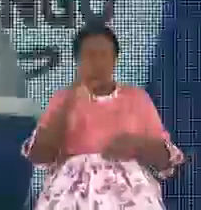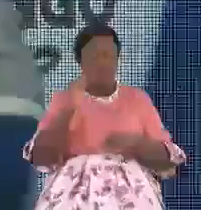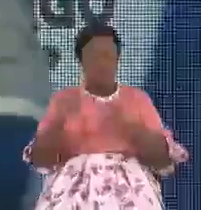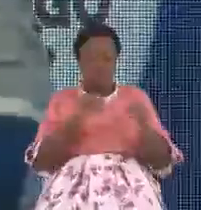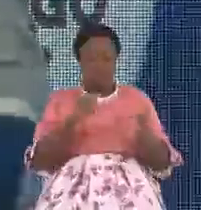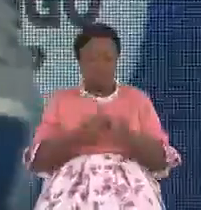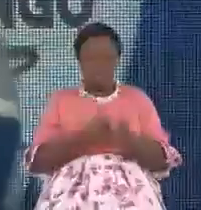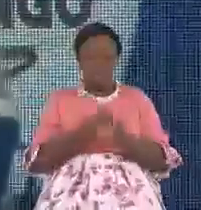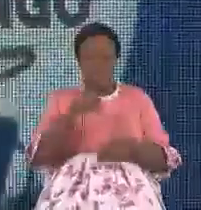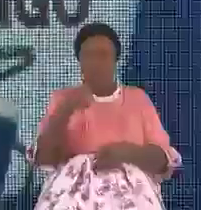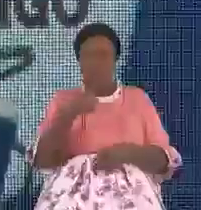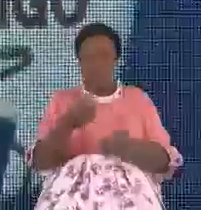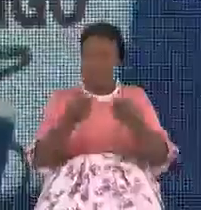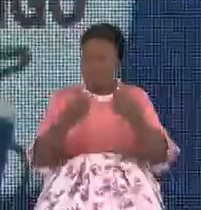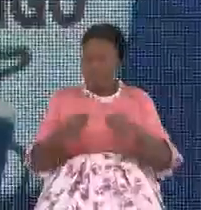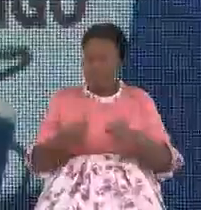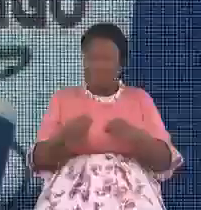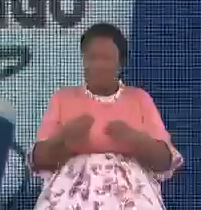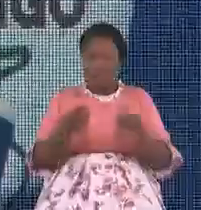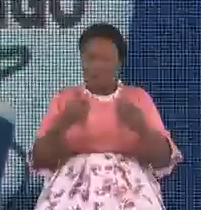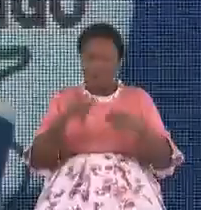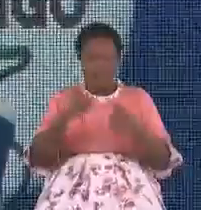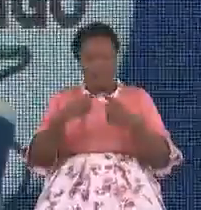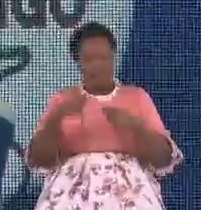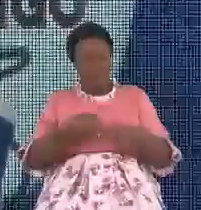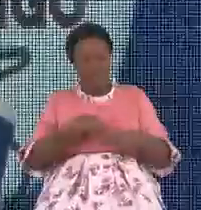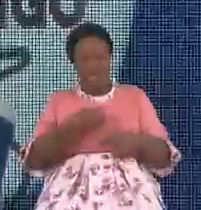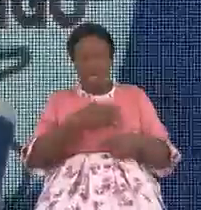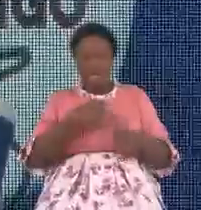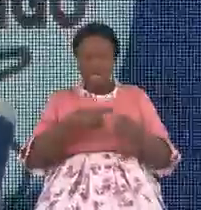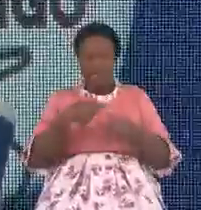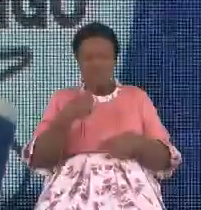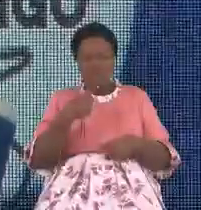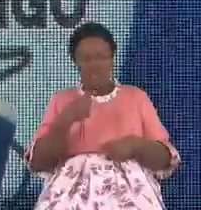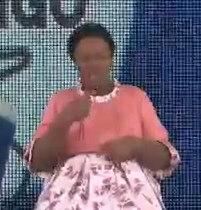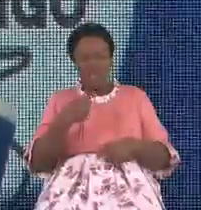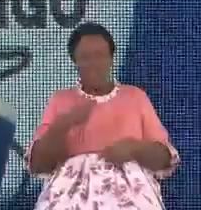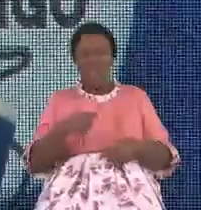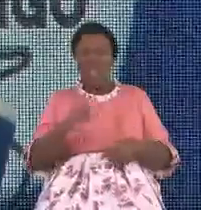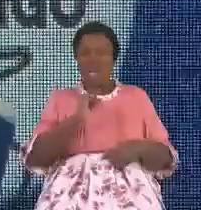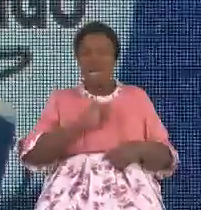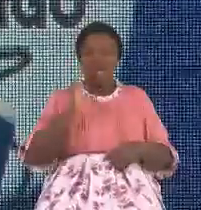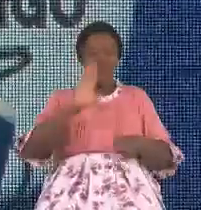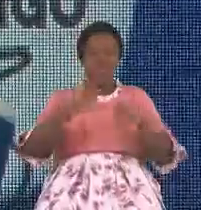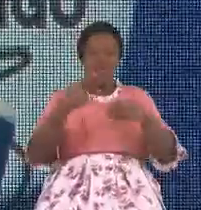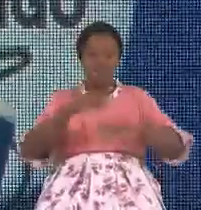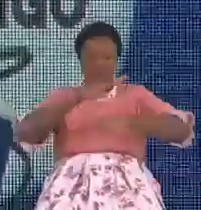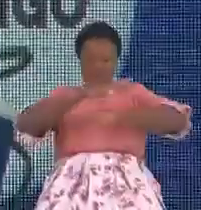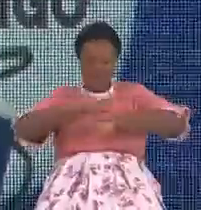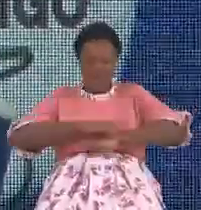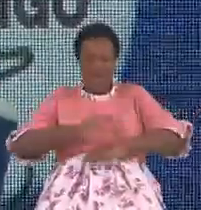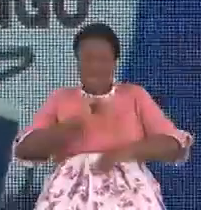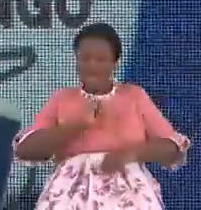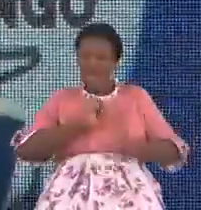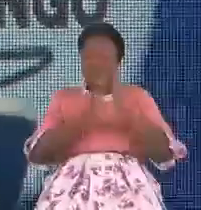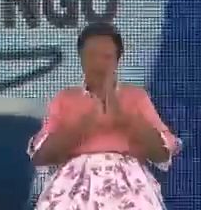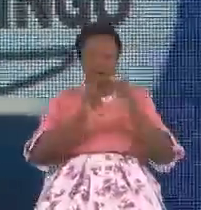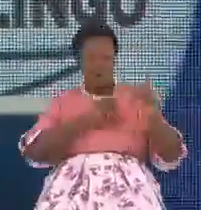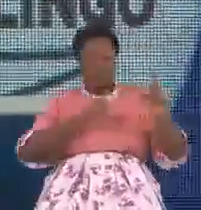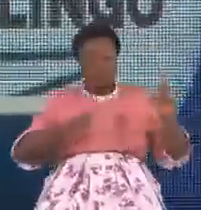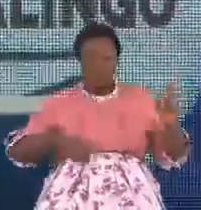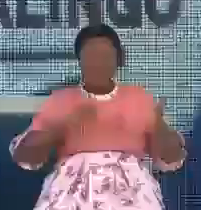come unto me and then you said i'll give you a rest i pray lord that